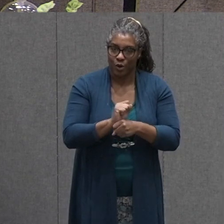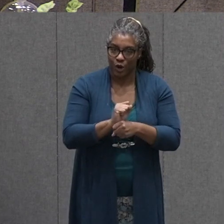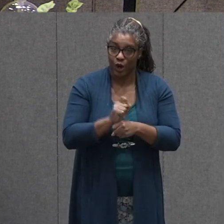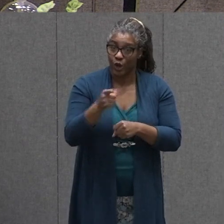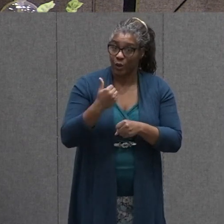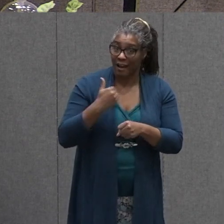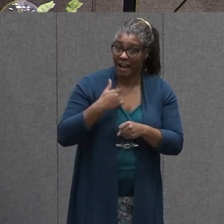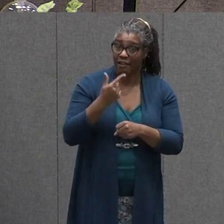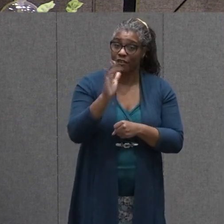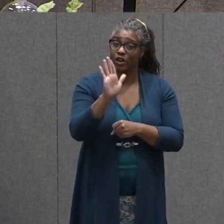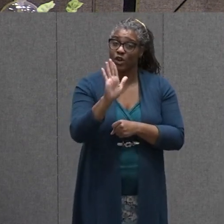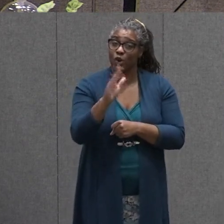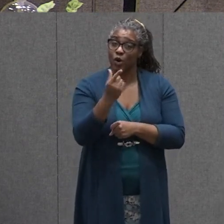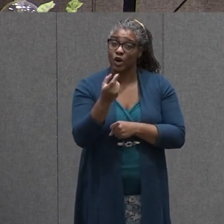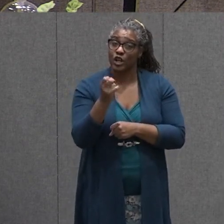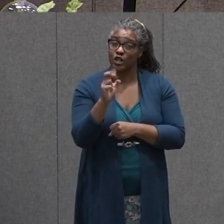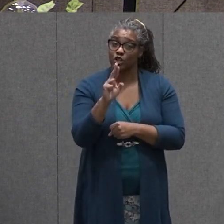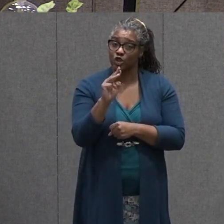Now it is winter.